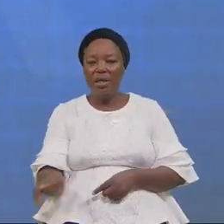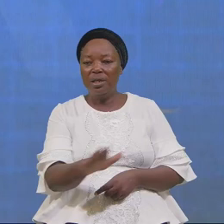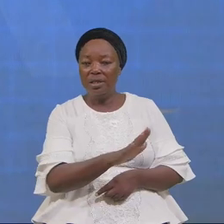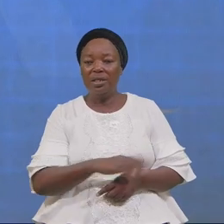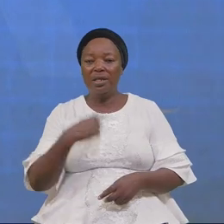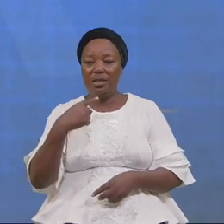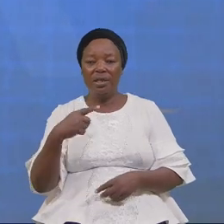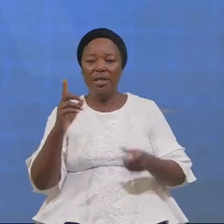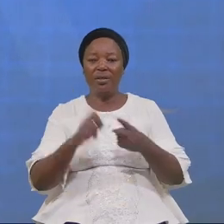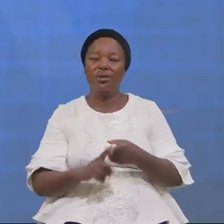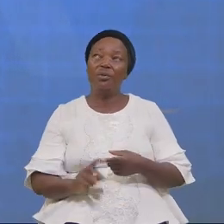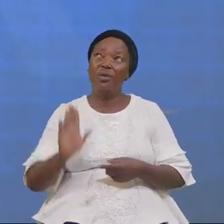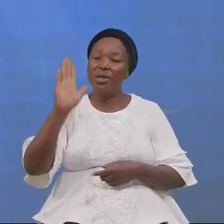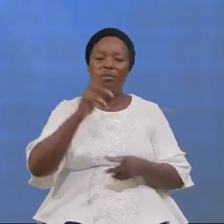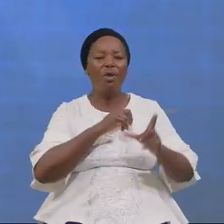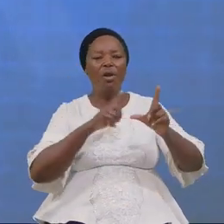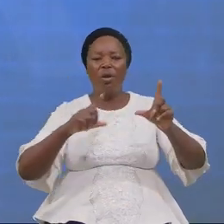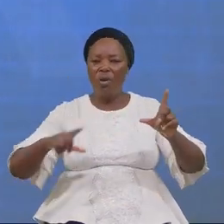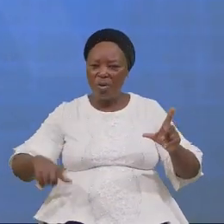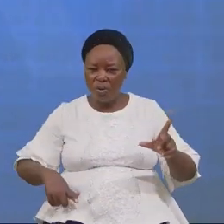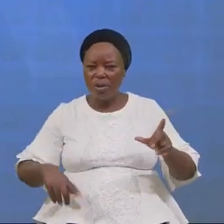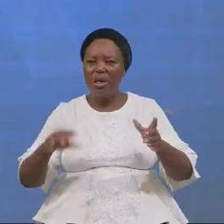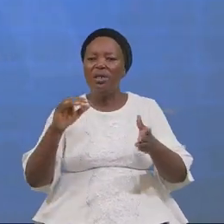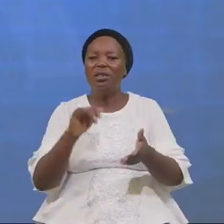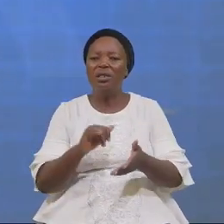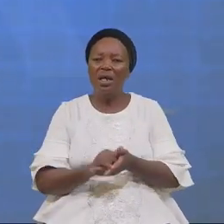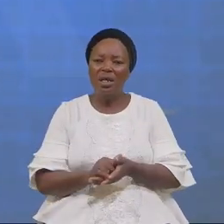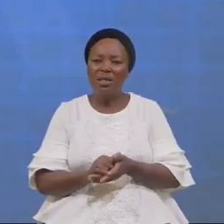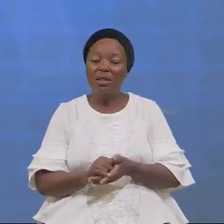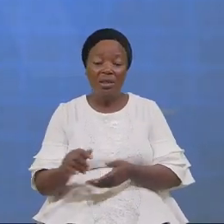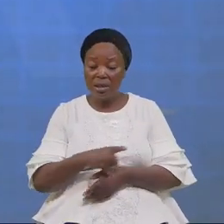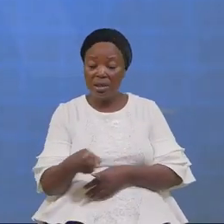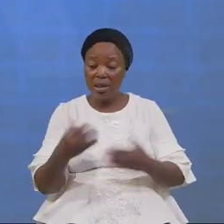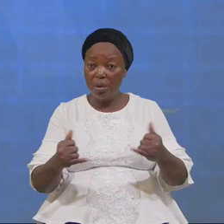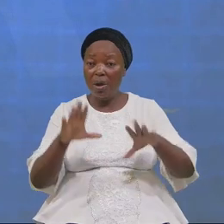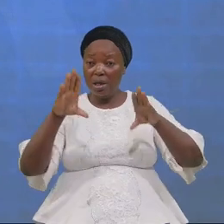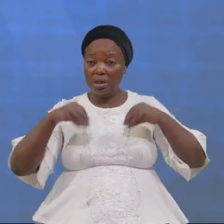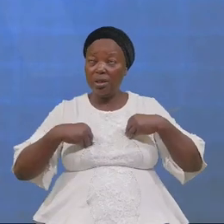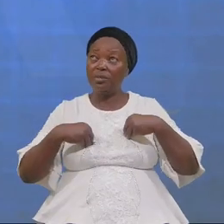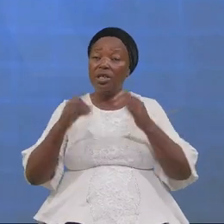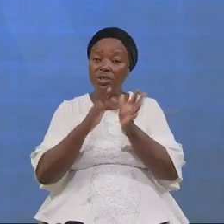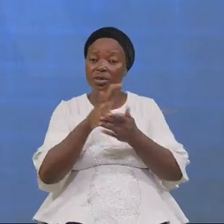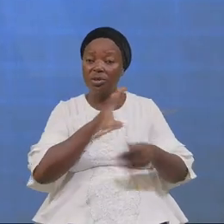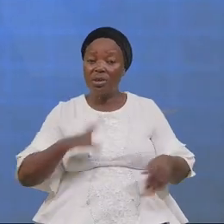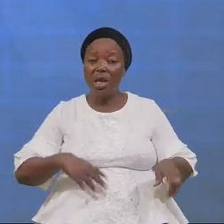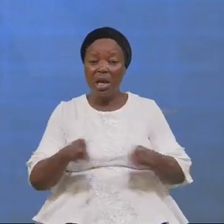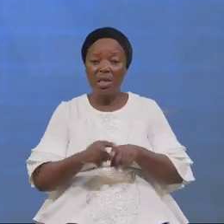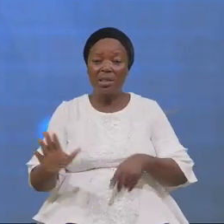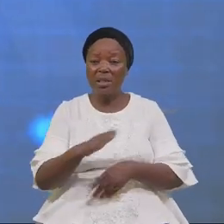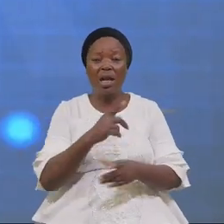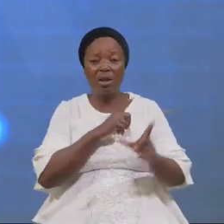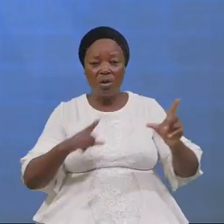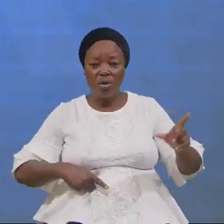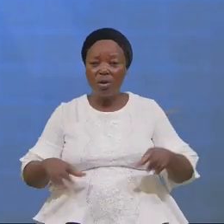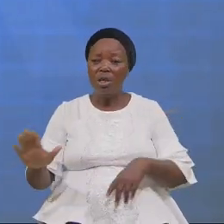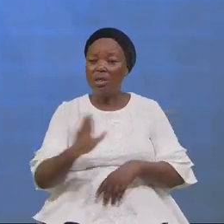him, Lord, they accepted him as their Lord. They believed him